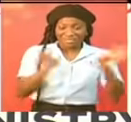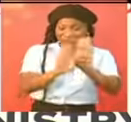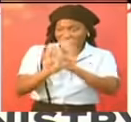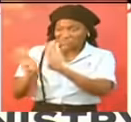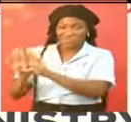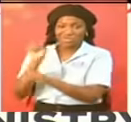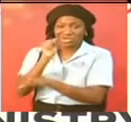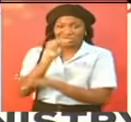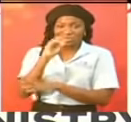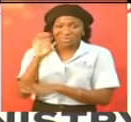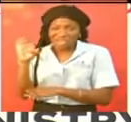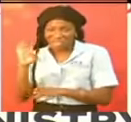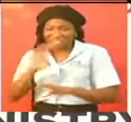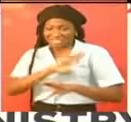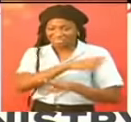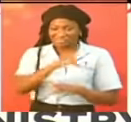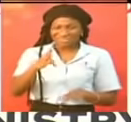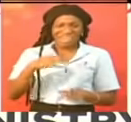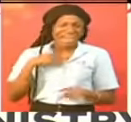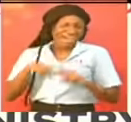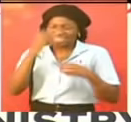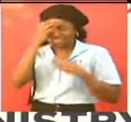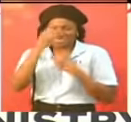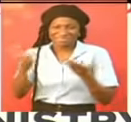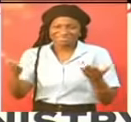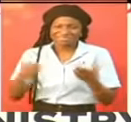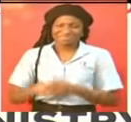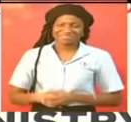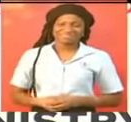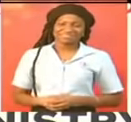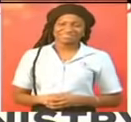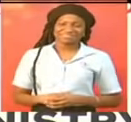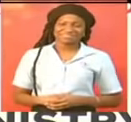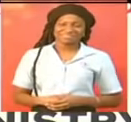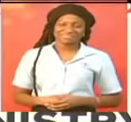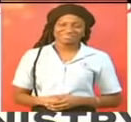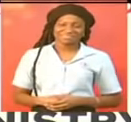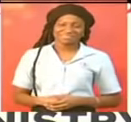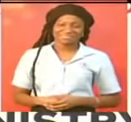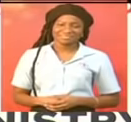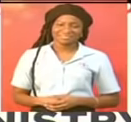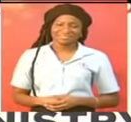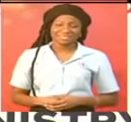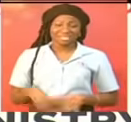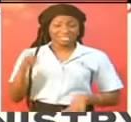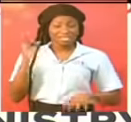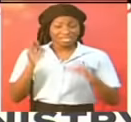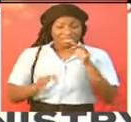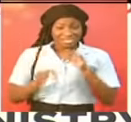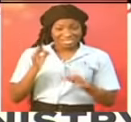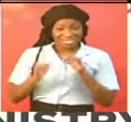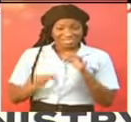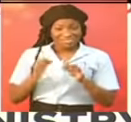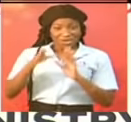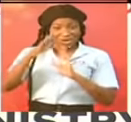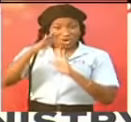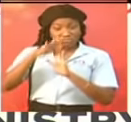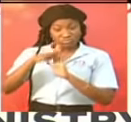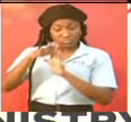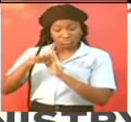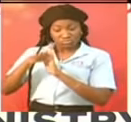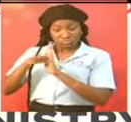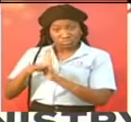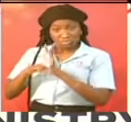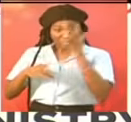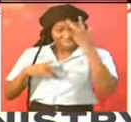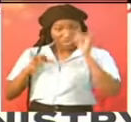to monitor the change. And as the change became a decrease as opposed to an increase, a new projection is made looking at how quickly we